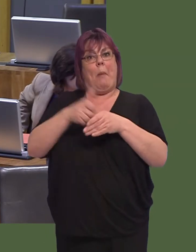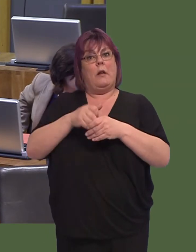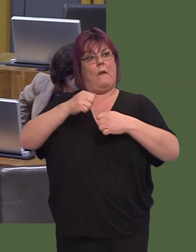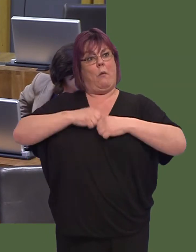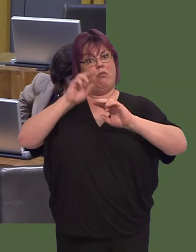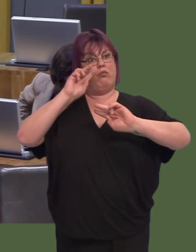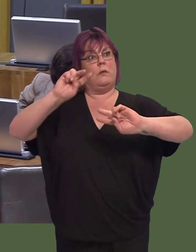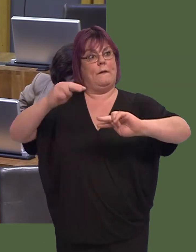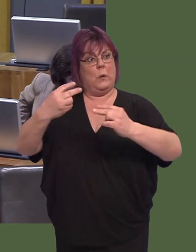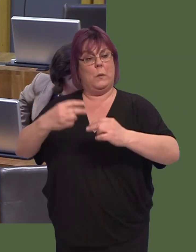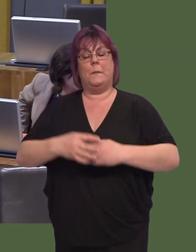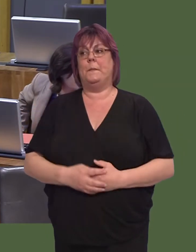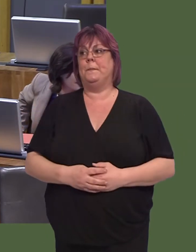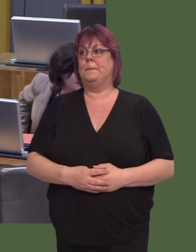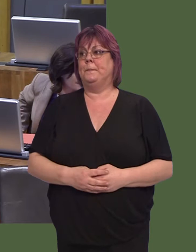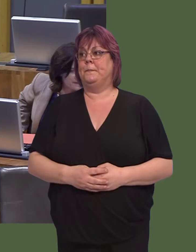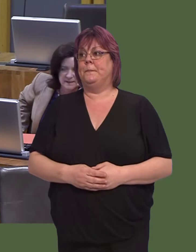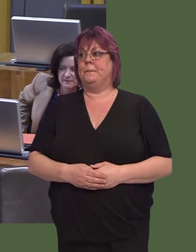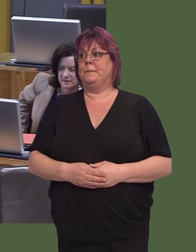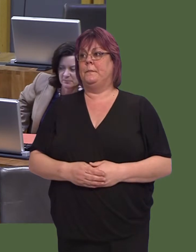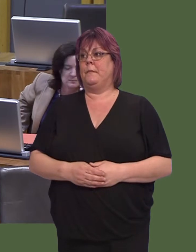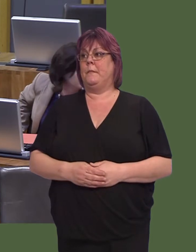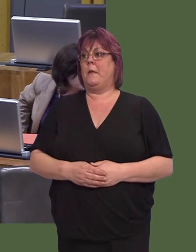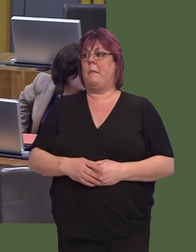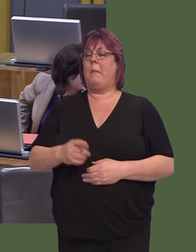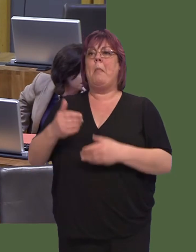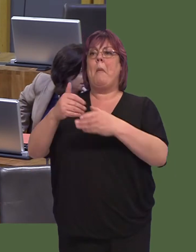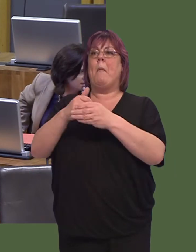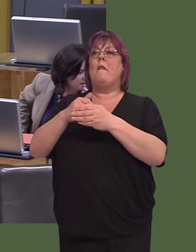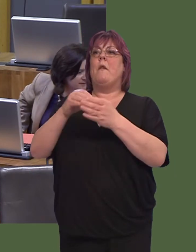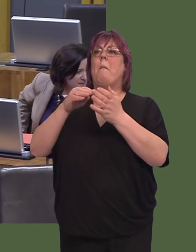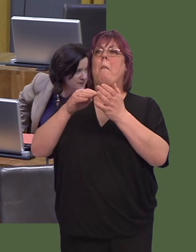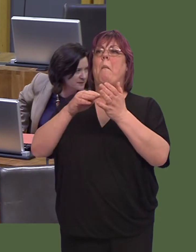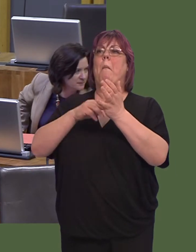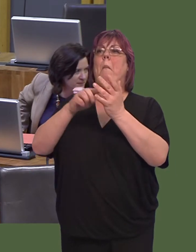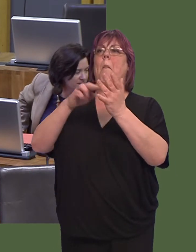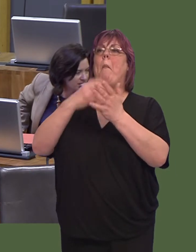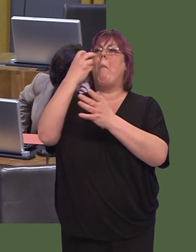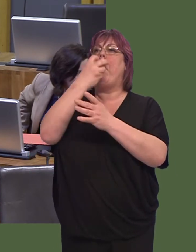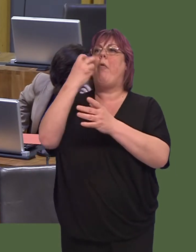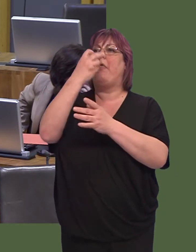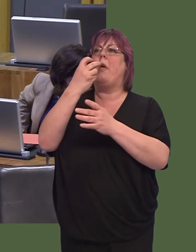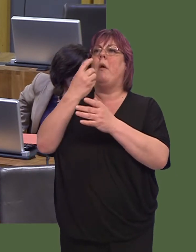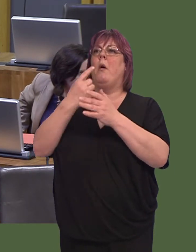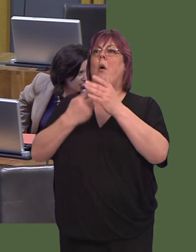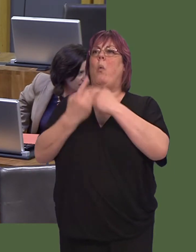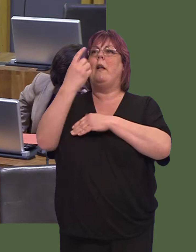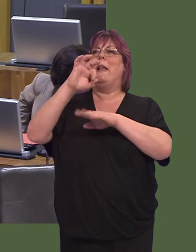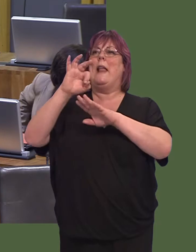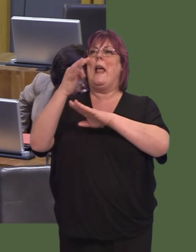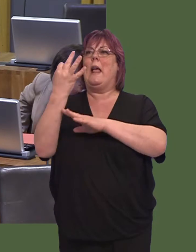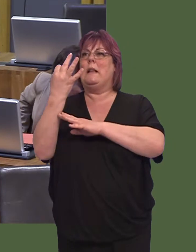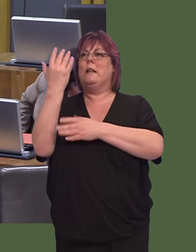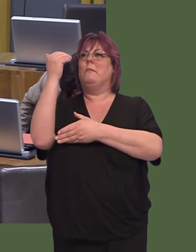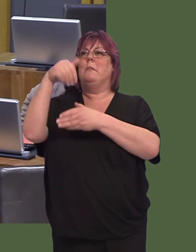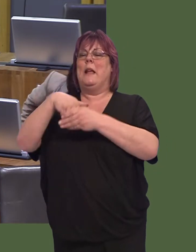moving forward. I think I'm right in saying there's one, and the member for Monmouth will enlighten me on this. There is one, I think, community council in Monmouthshire where literally 1 in 8 of the